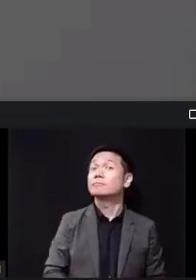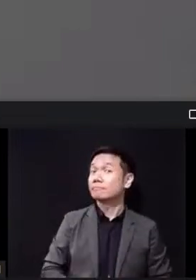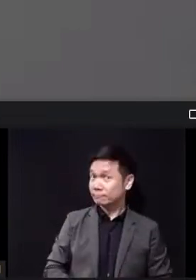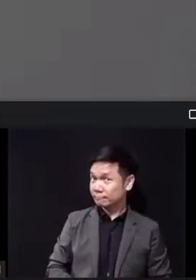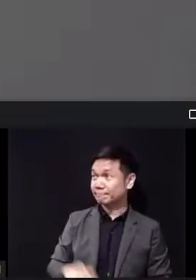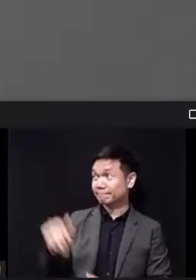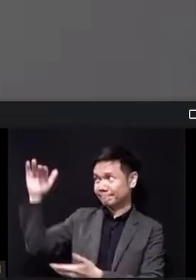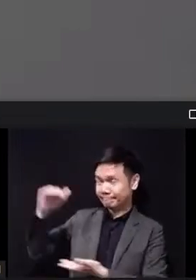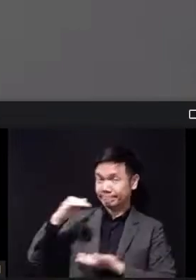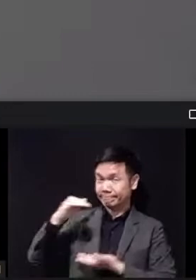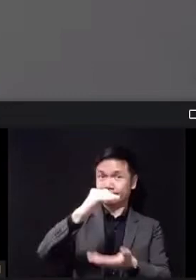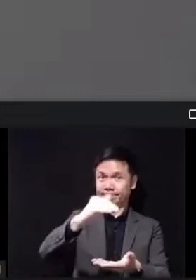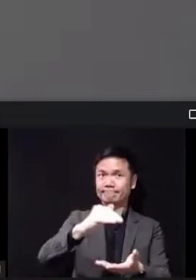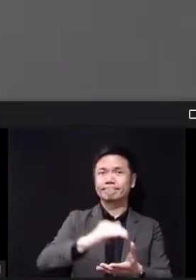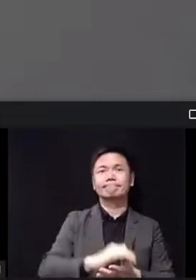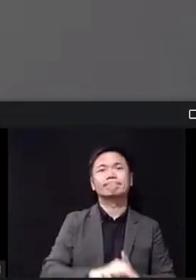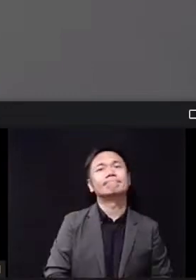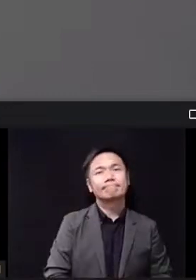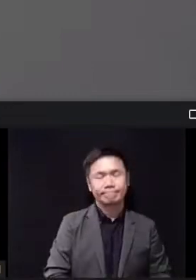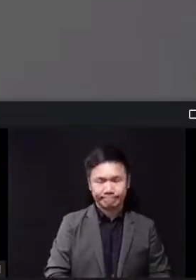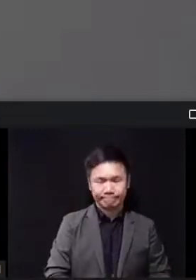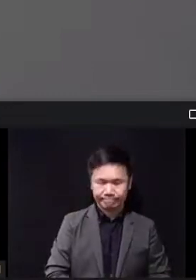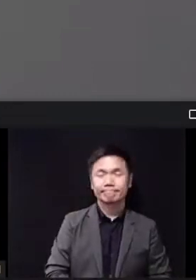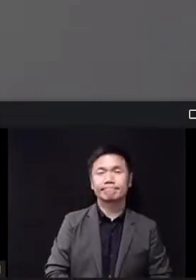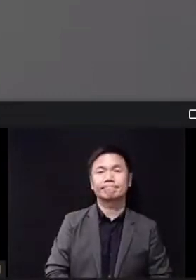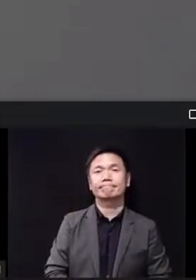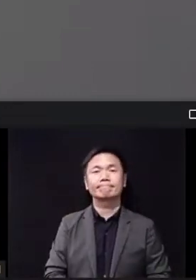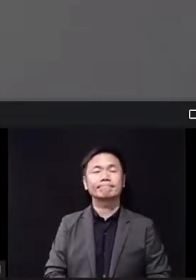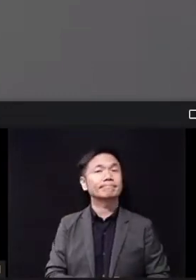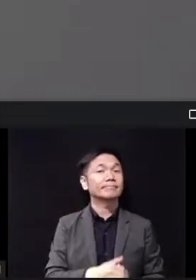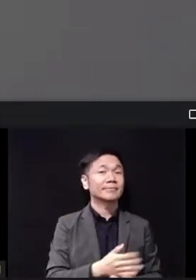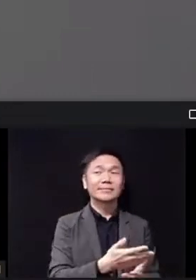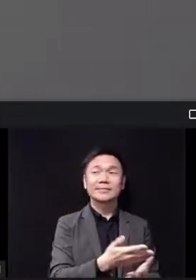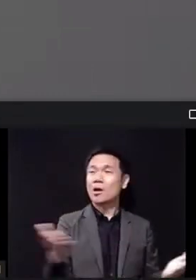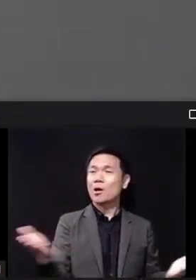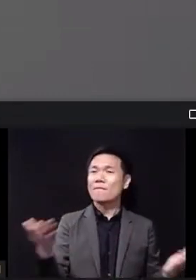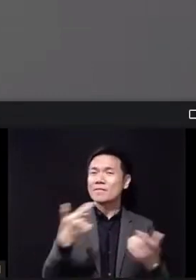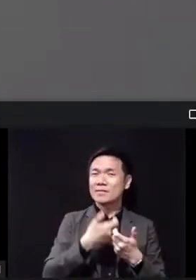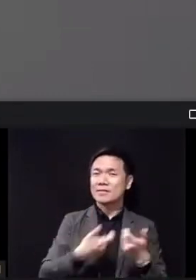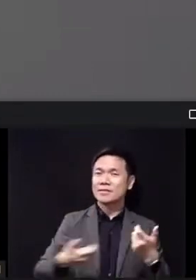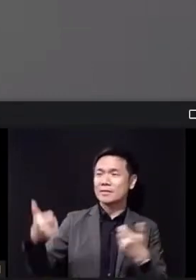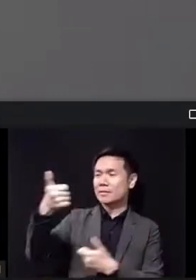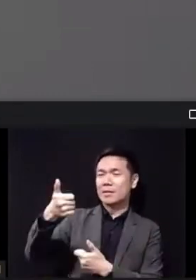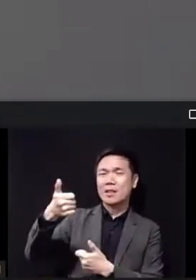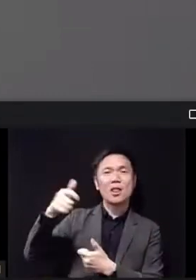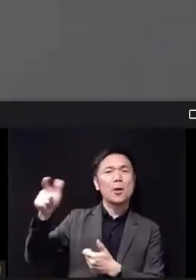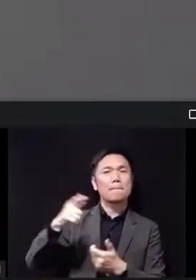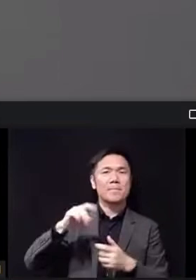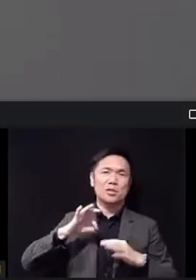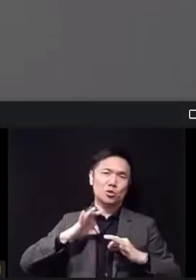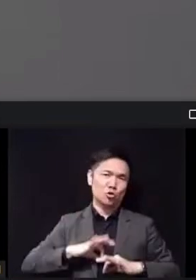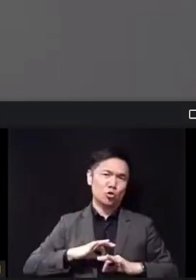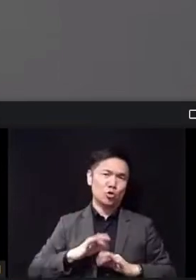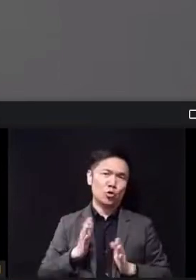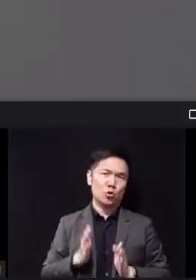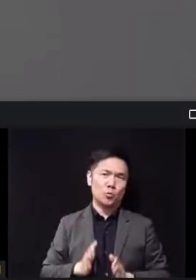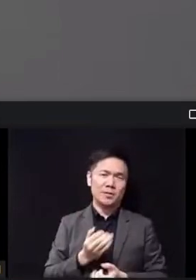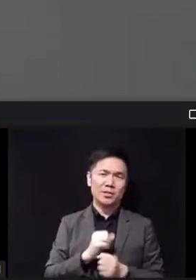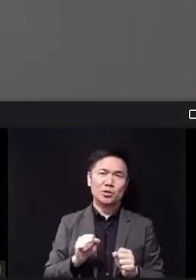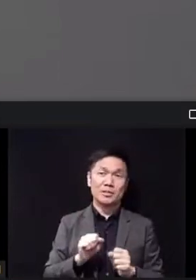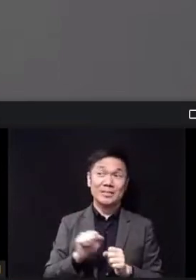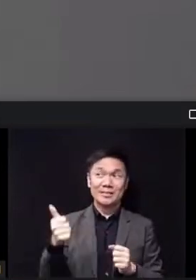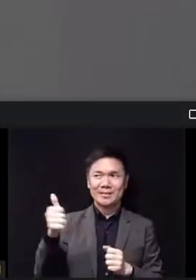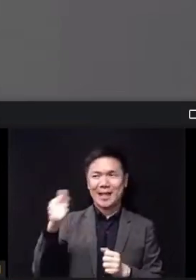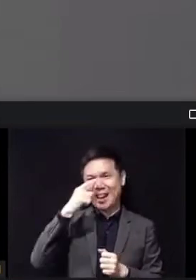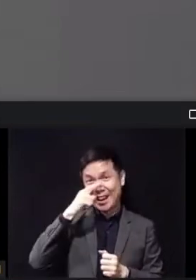Excellencies and dear friend, allow me to thank our global chair, the Minister of Social Development and Human Security of